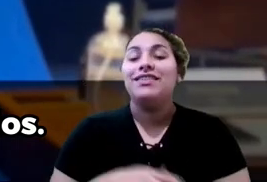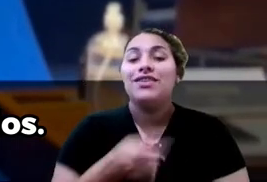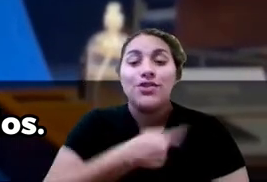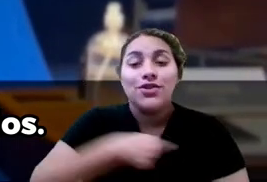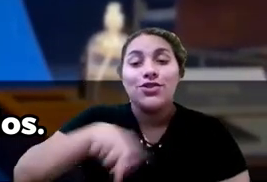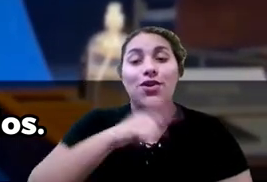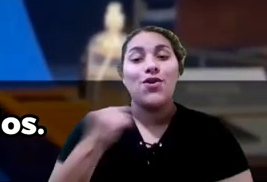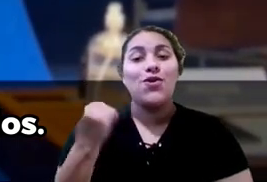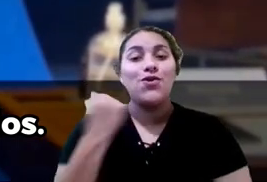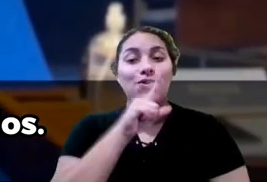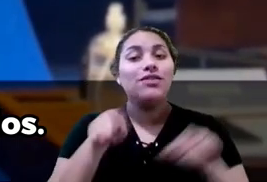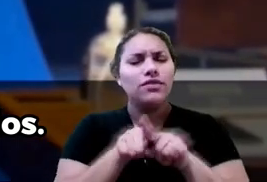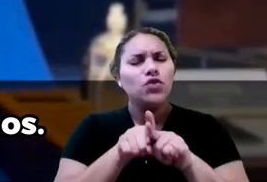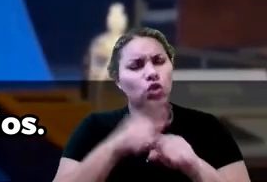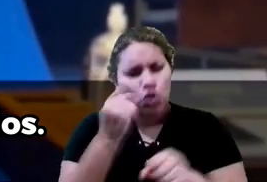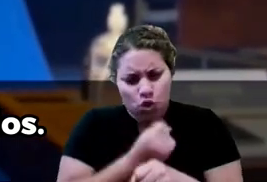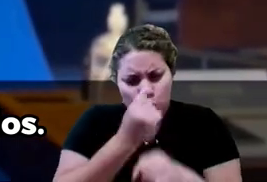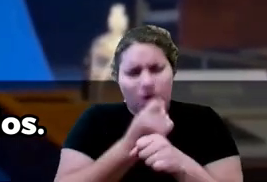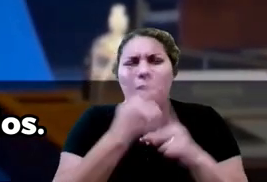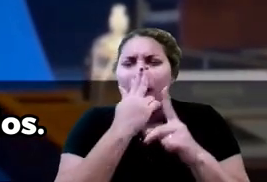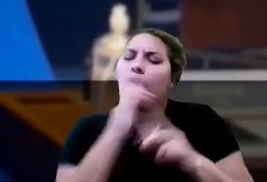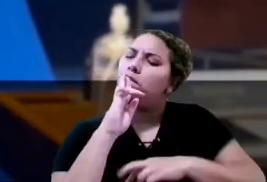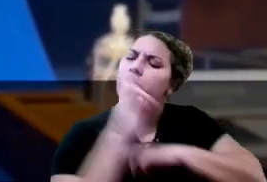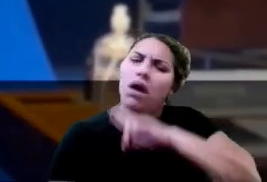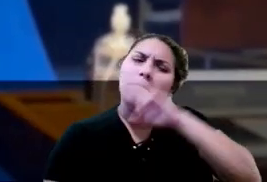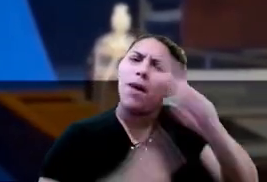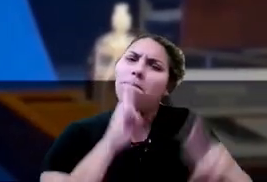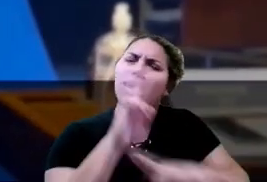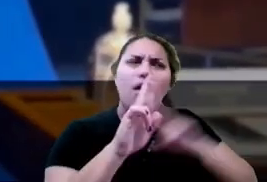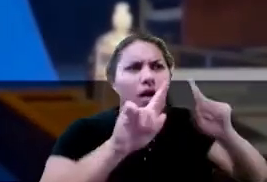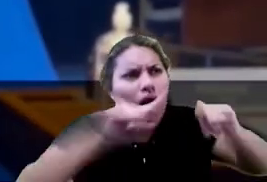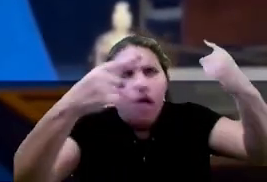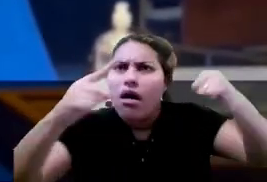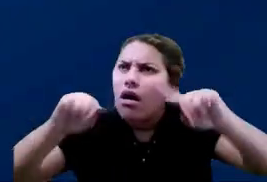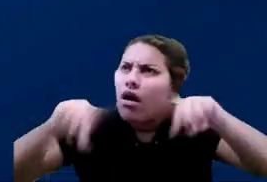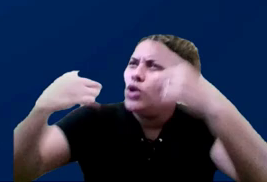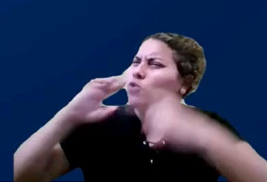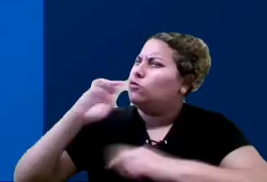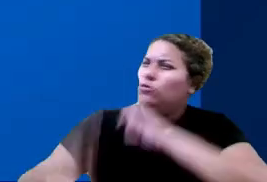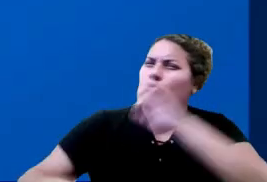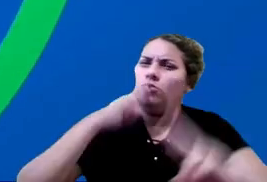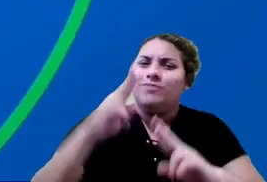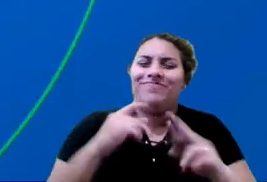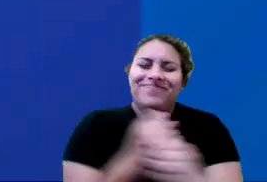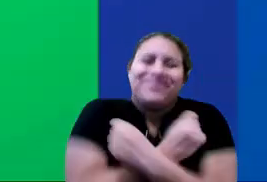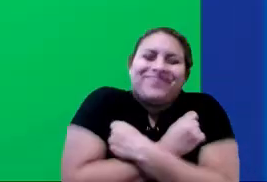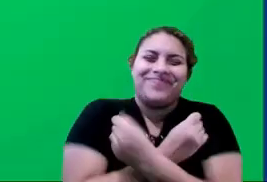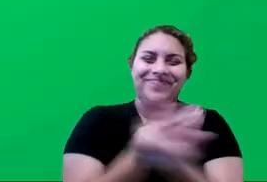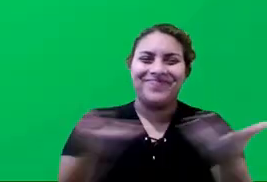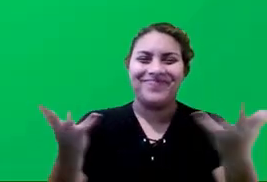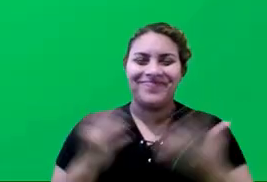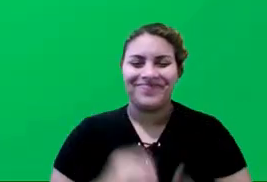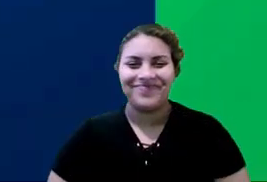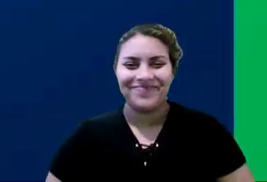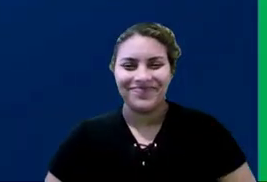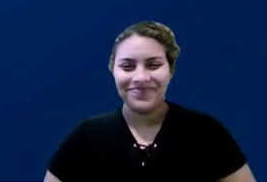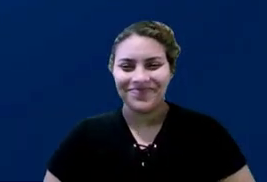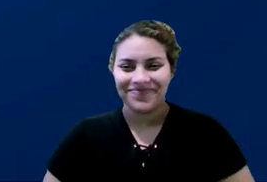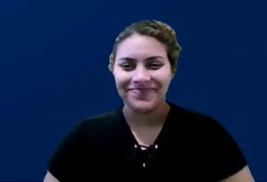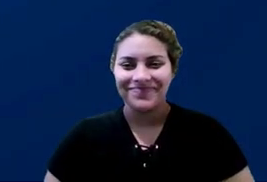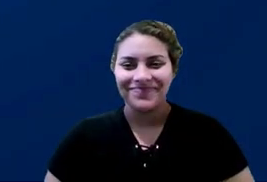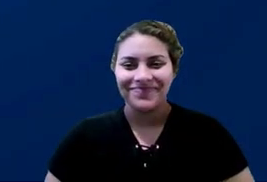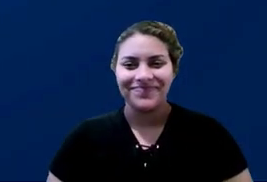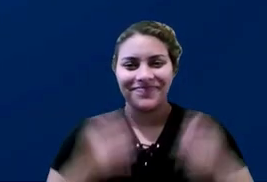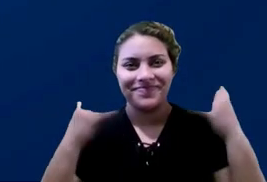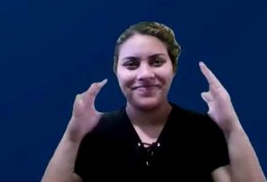Congratulations. We are going to build answers to all these great challenges that we have ahead of